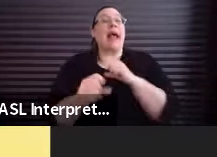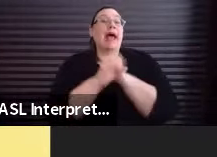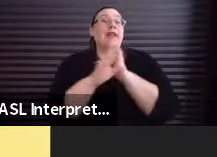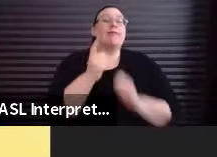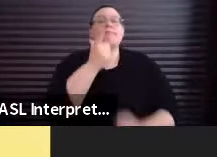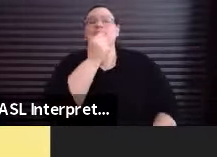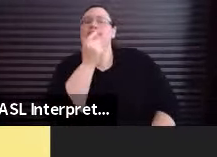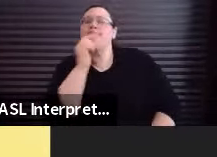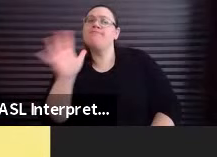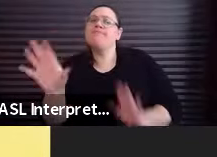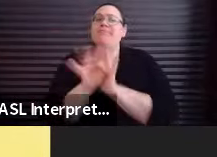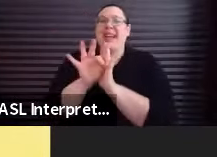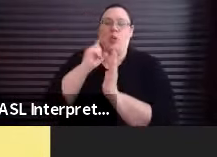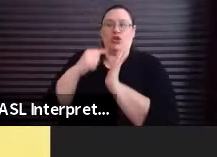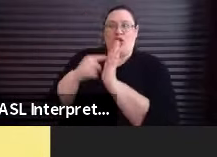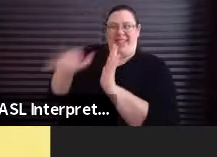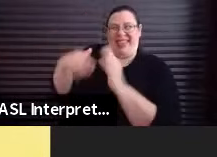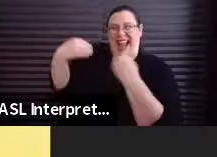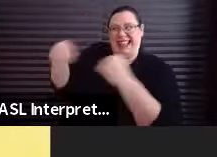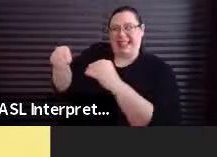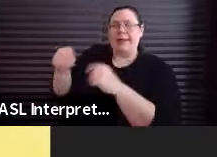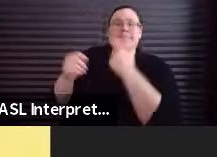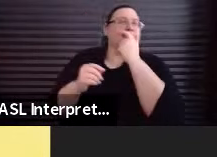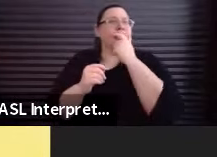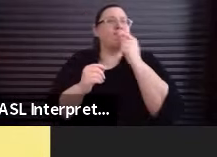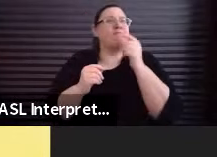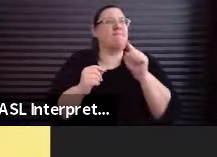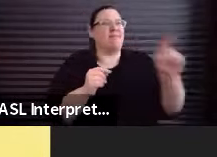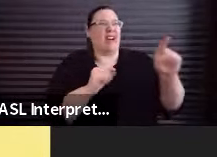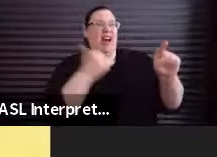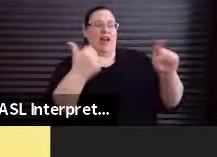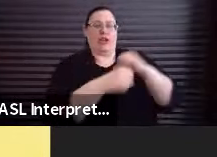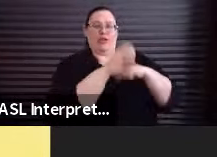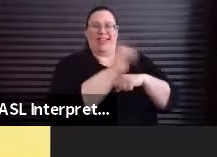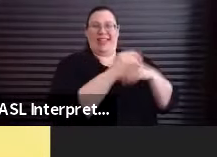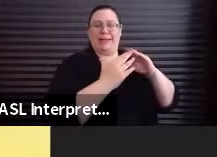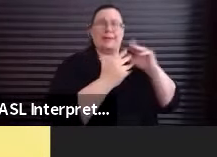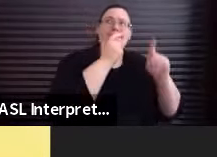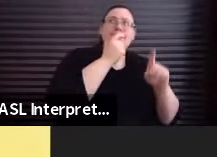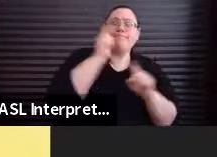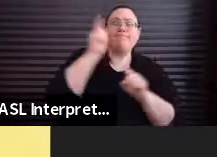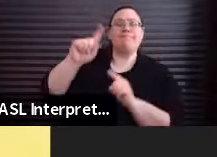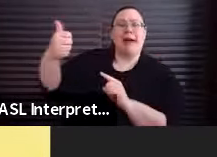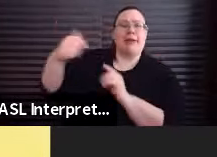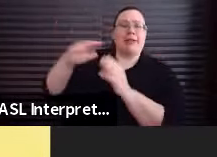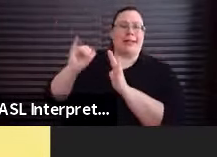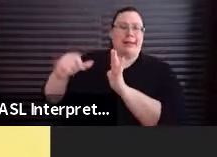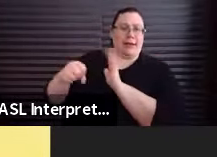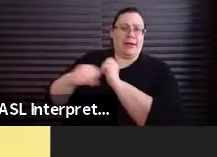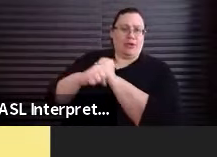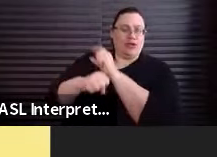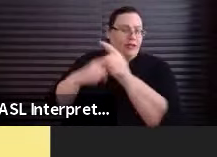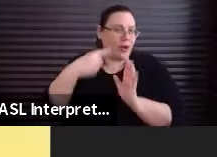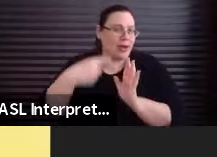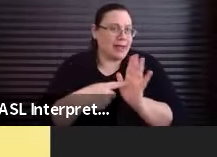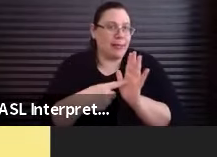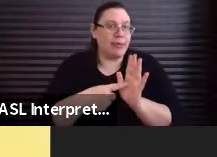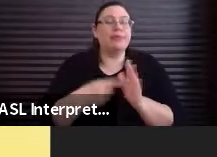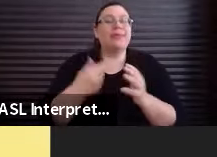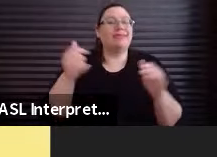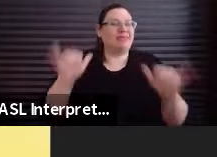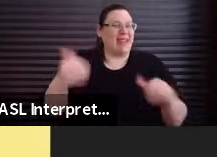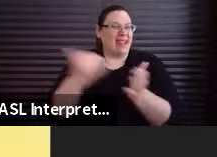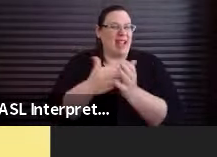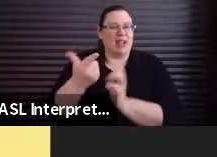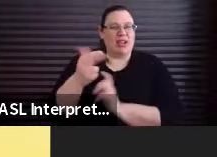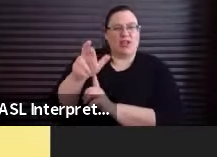what cities or markets they want the commercial to air in. So for example, watching the same Grey's Anatomy after